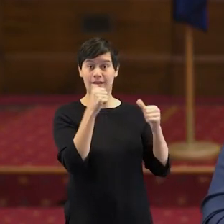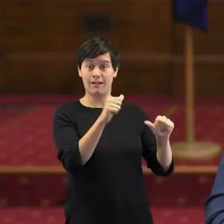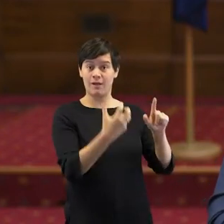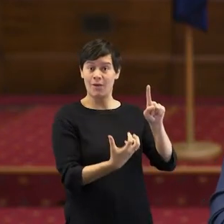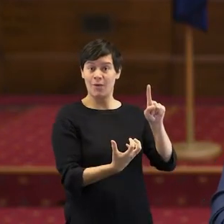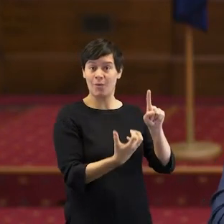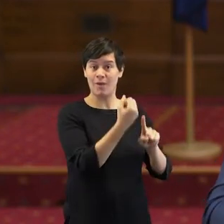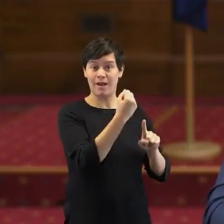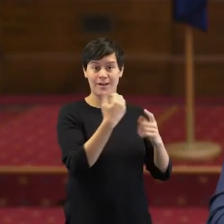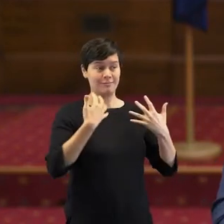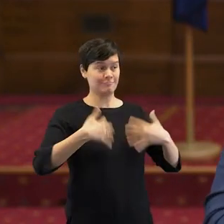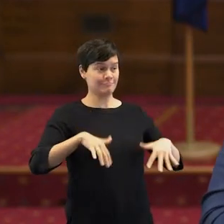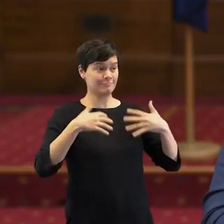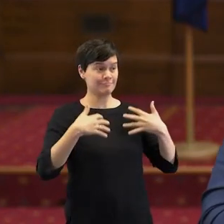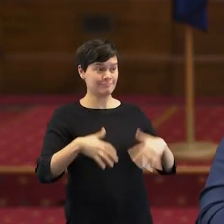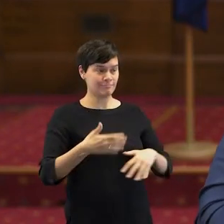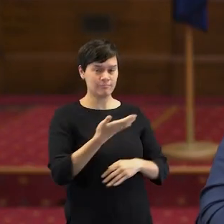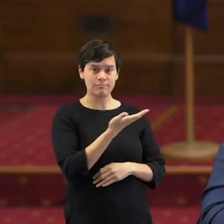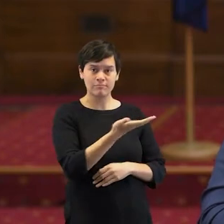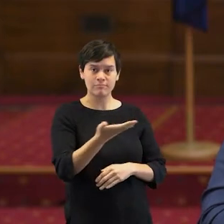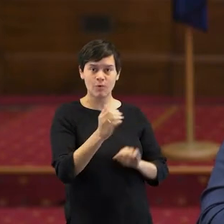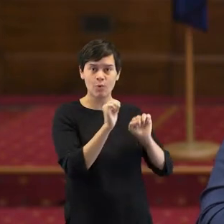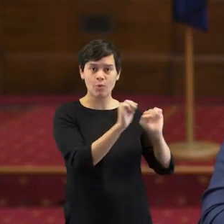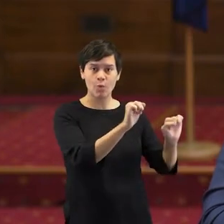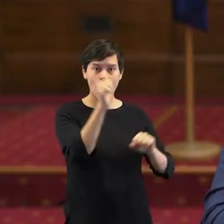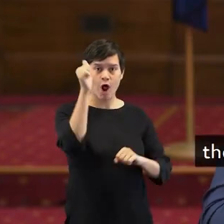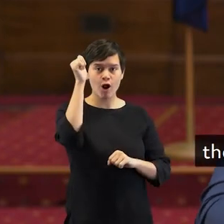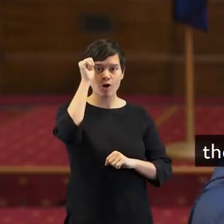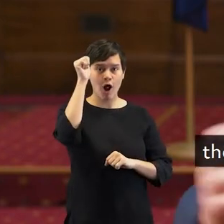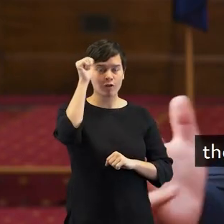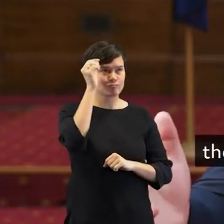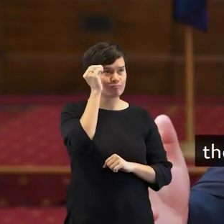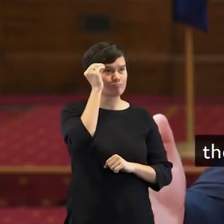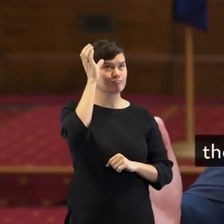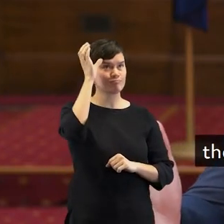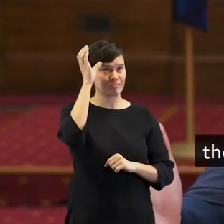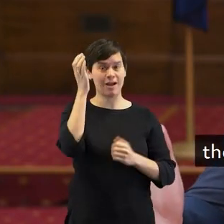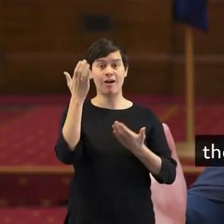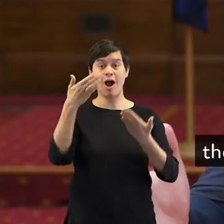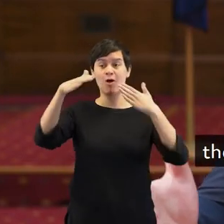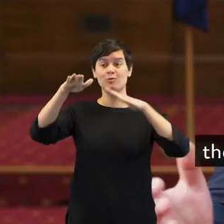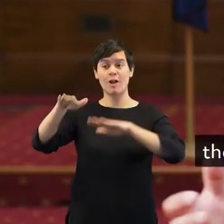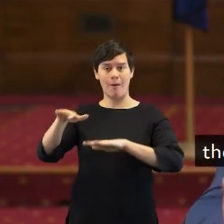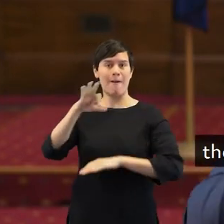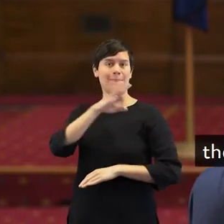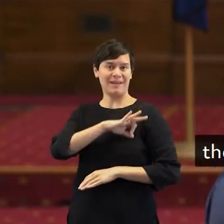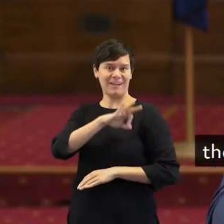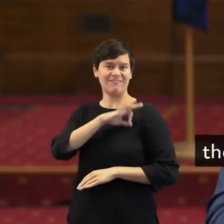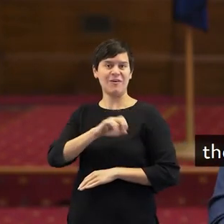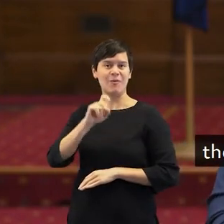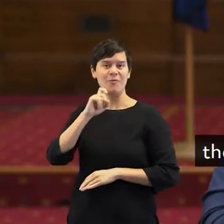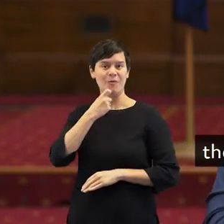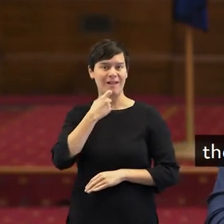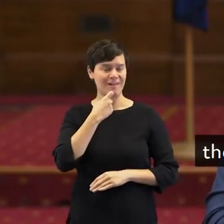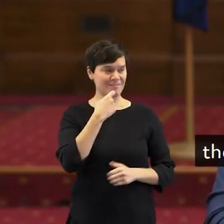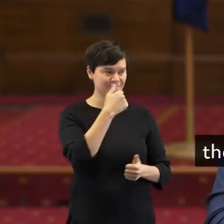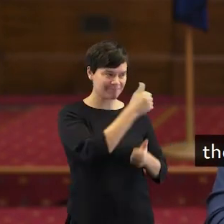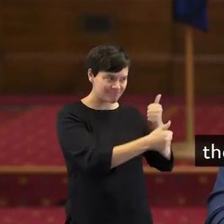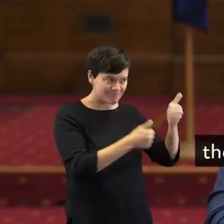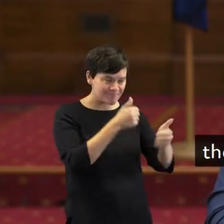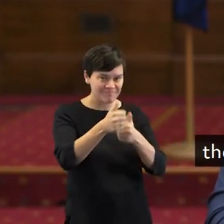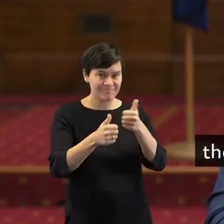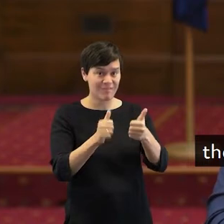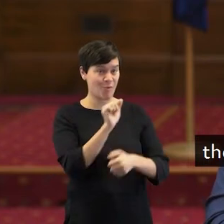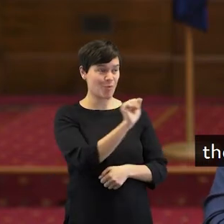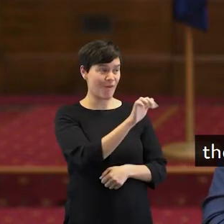I ngā taonga nui o te pōnei. Ko ngā mātauranga ka horahia pai ki runga I te motu whānui, e mihi atu ana ki a koutou